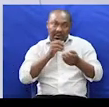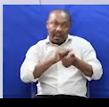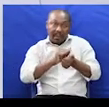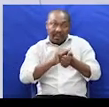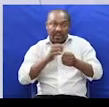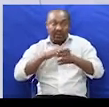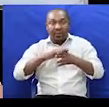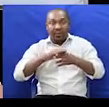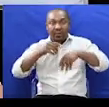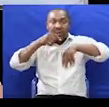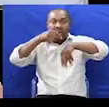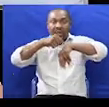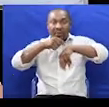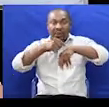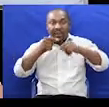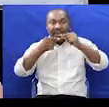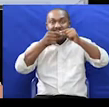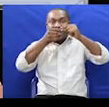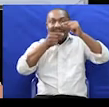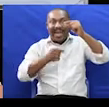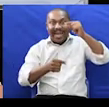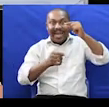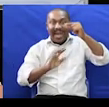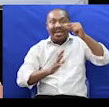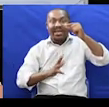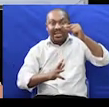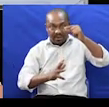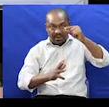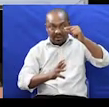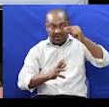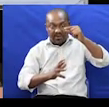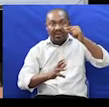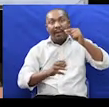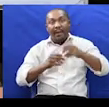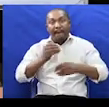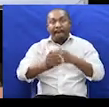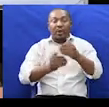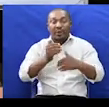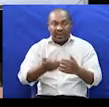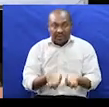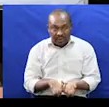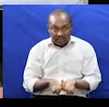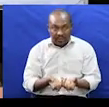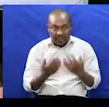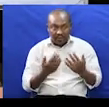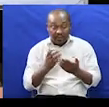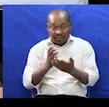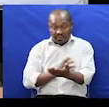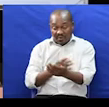discuss the titration process, let us see what are those apparatus used. In standard volumetric